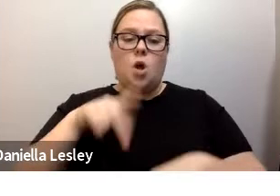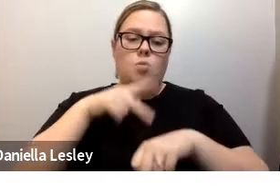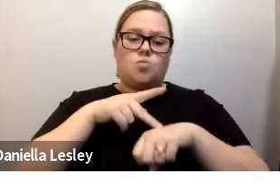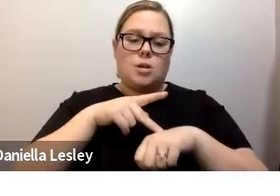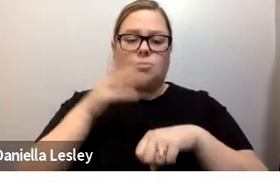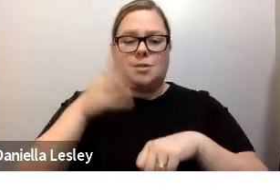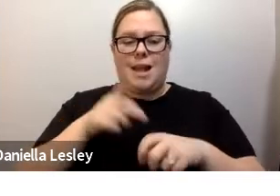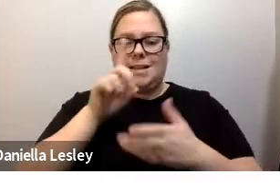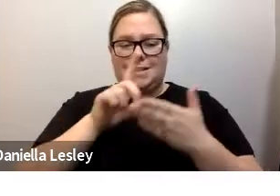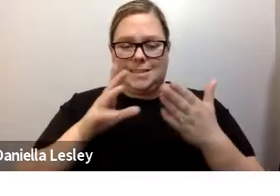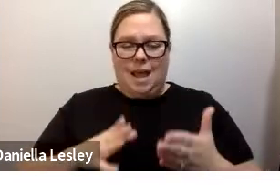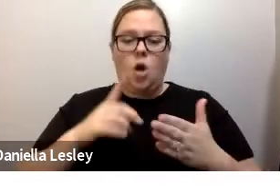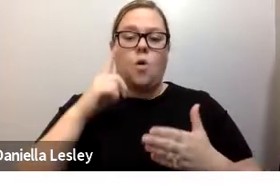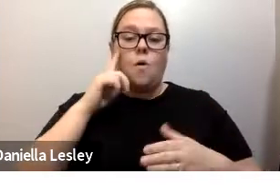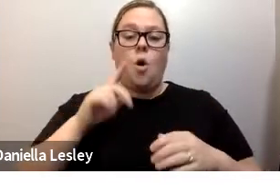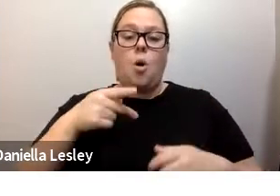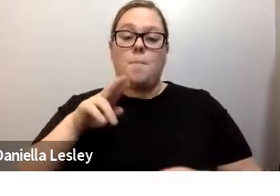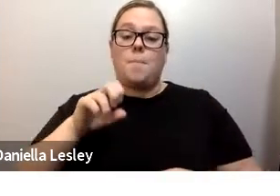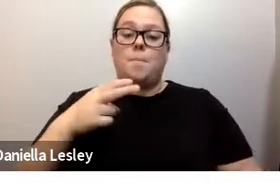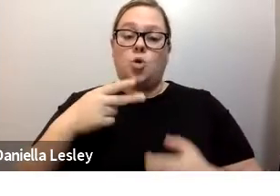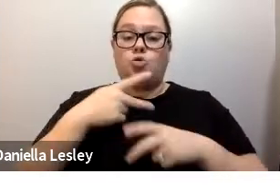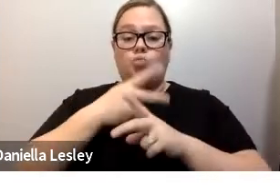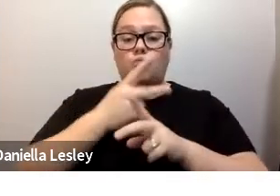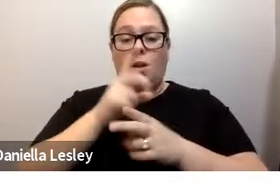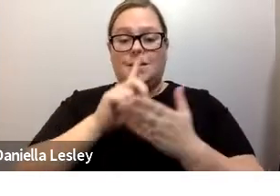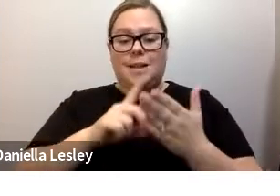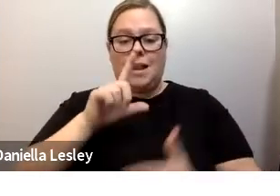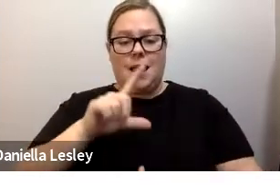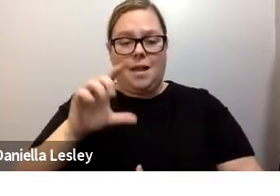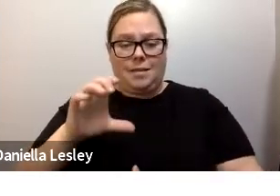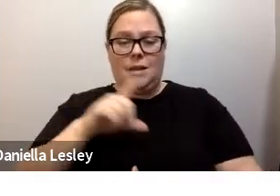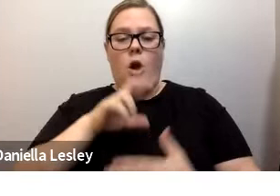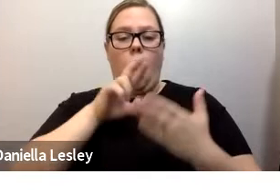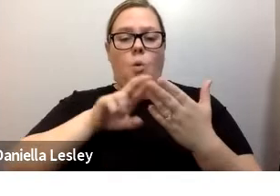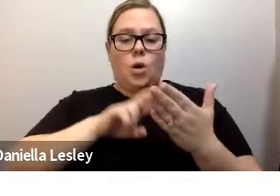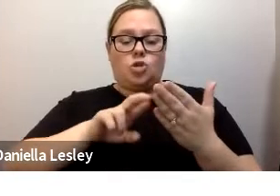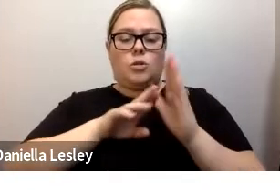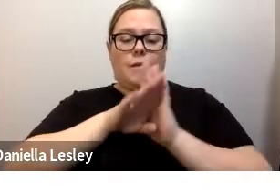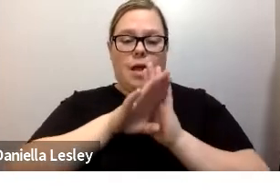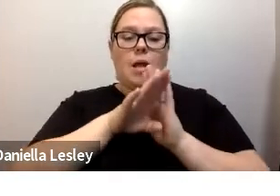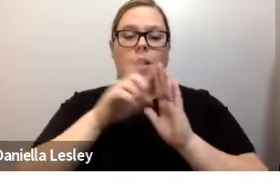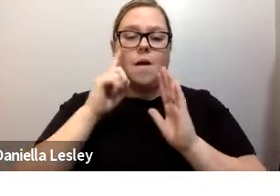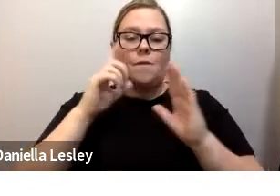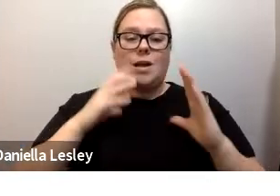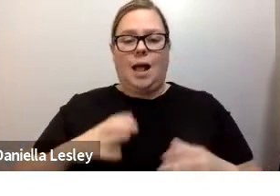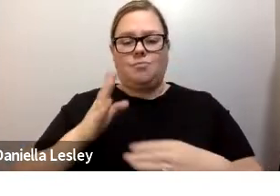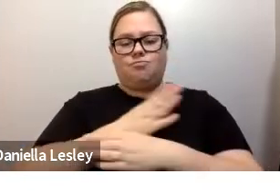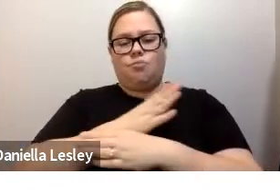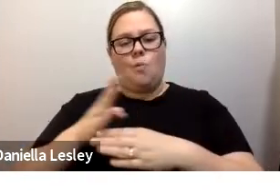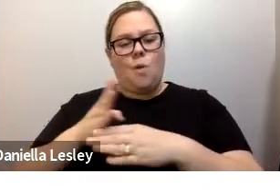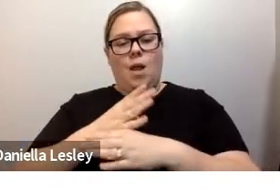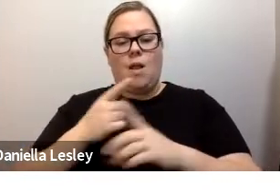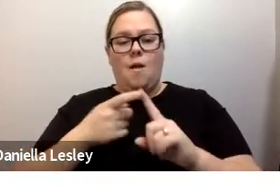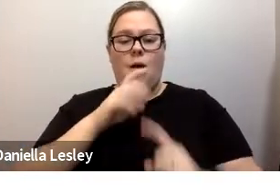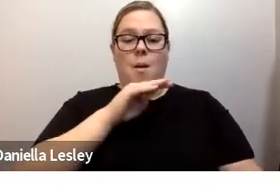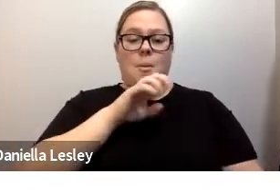designer of Push Product Design LLC, a research and development consultancy for clients ranging from